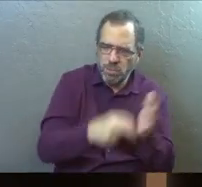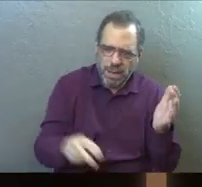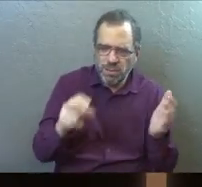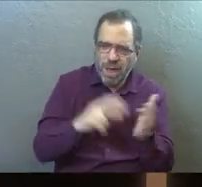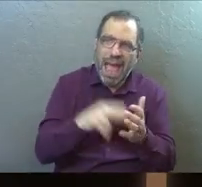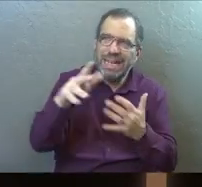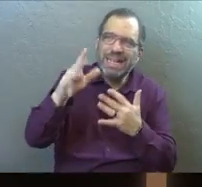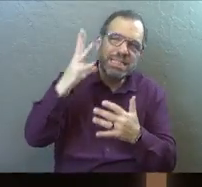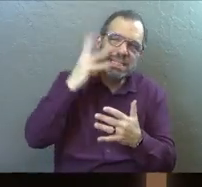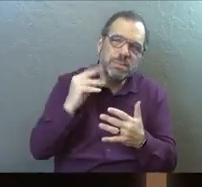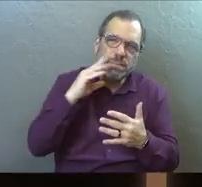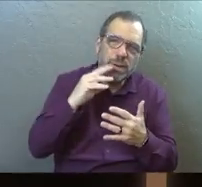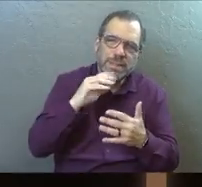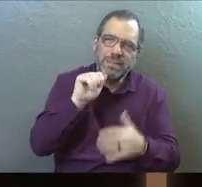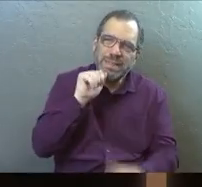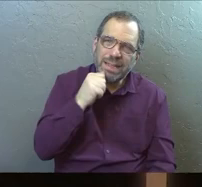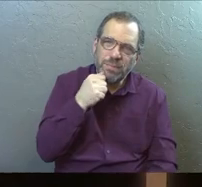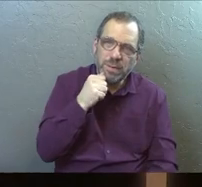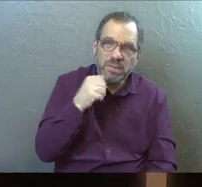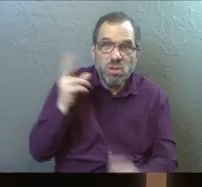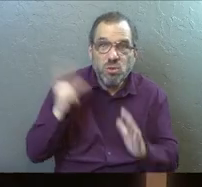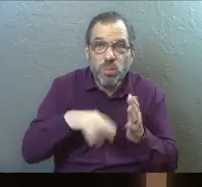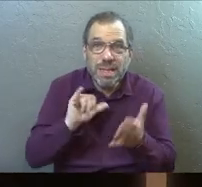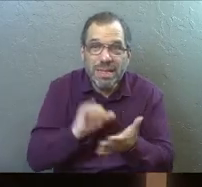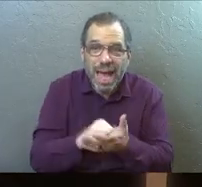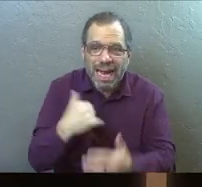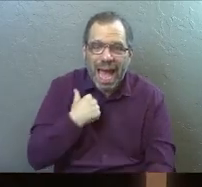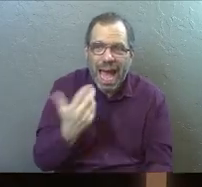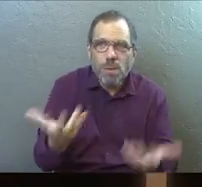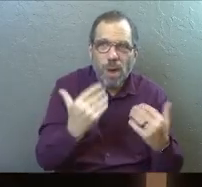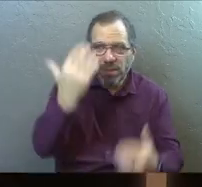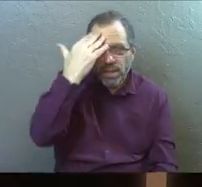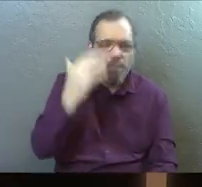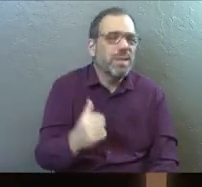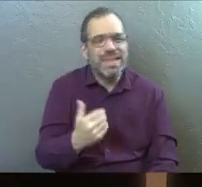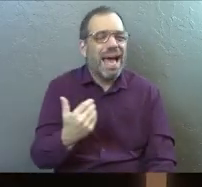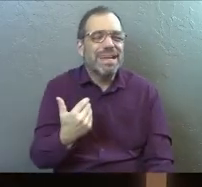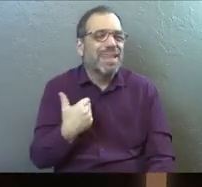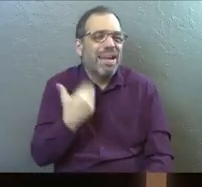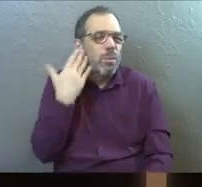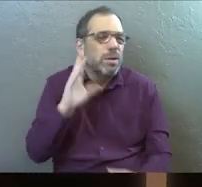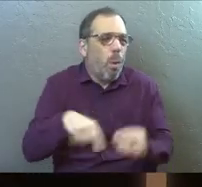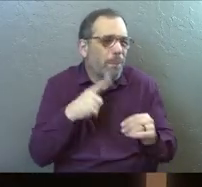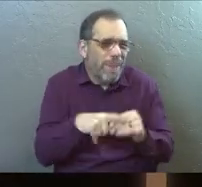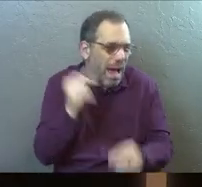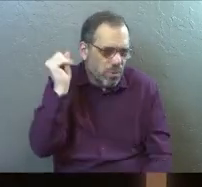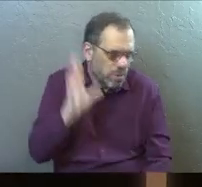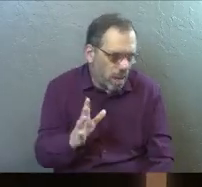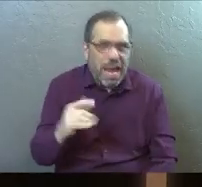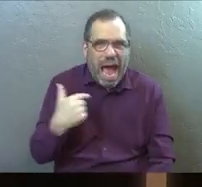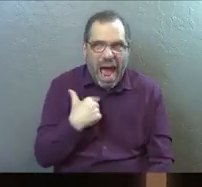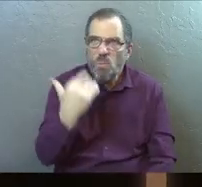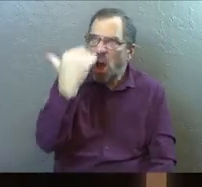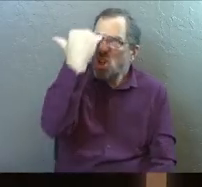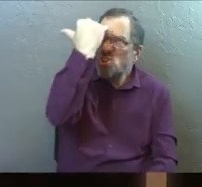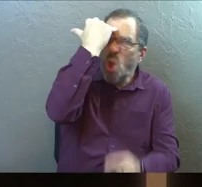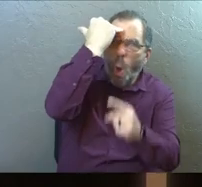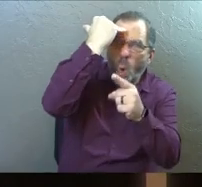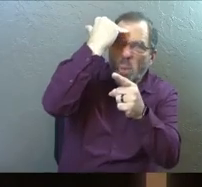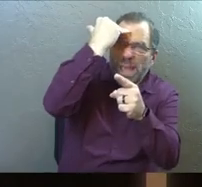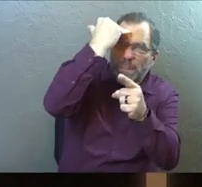of his sufferings. You ever read that? I want to know God. He doesn't say, I want to know about God. He says, I want to know